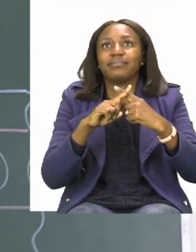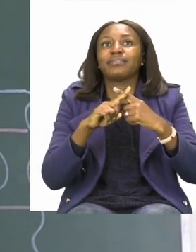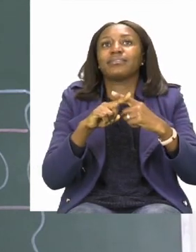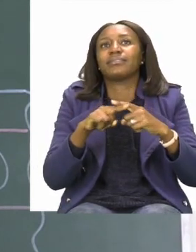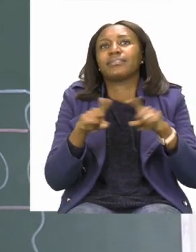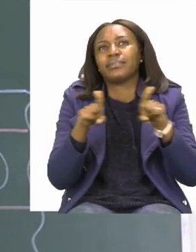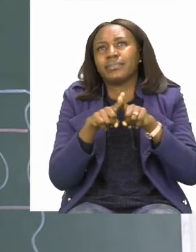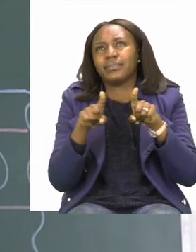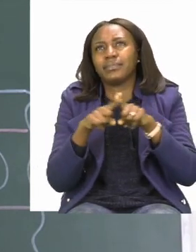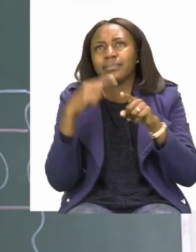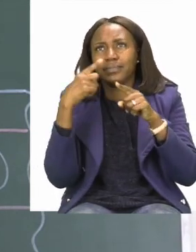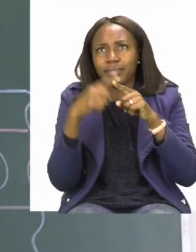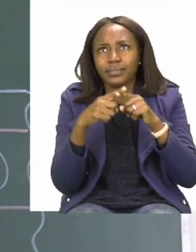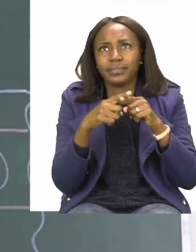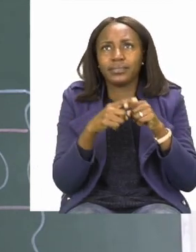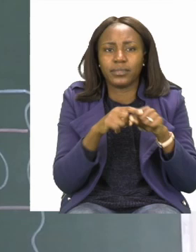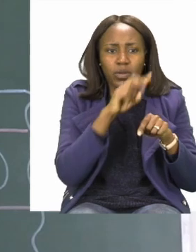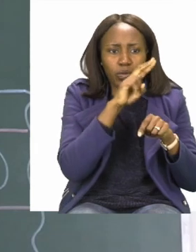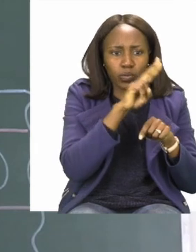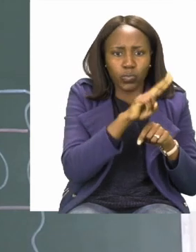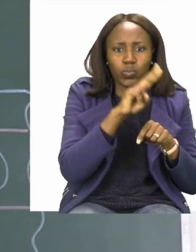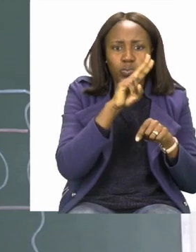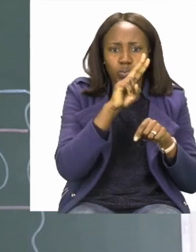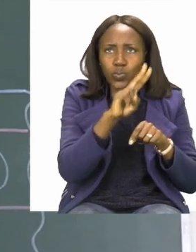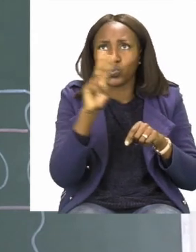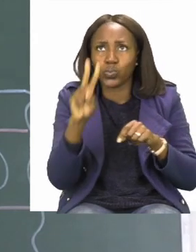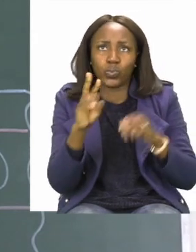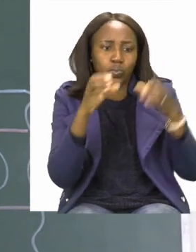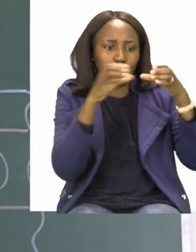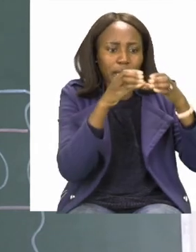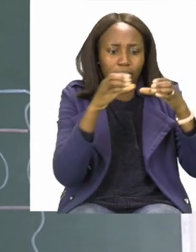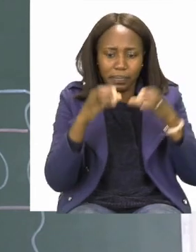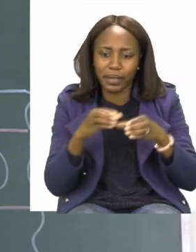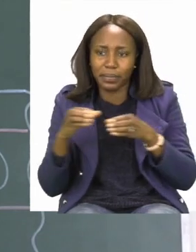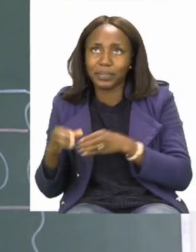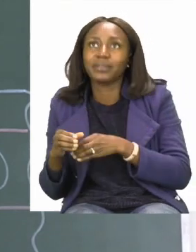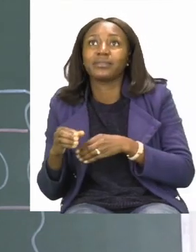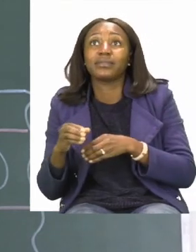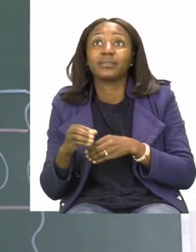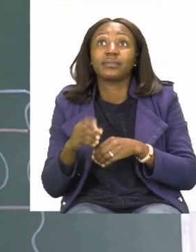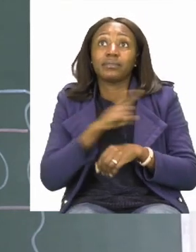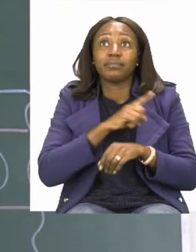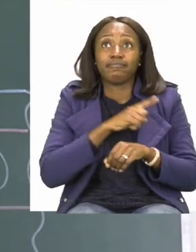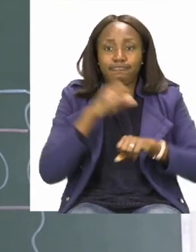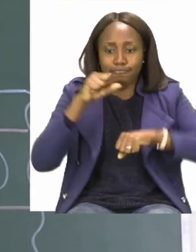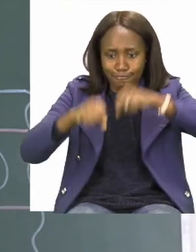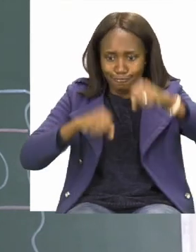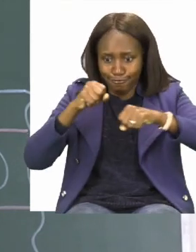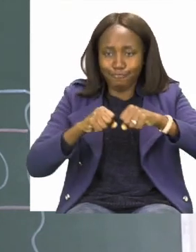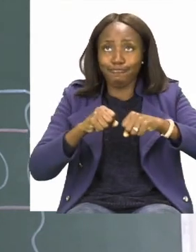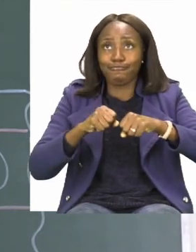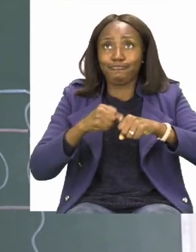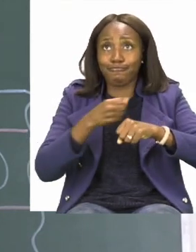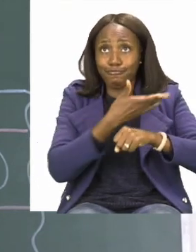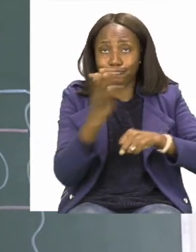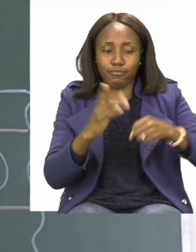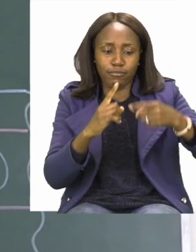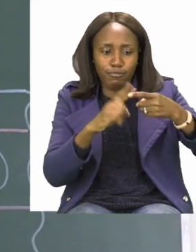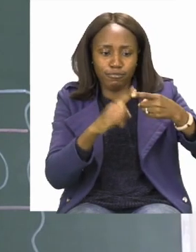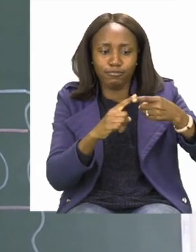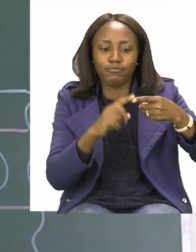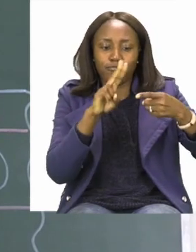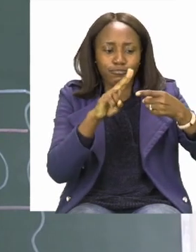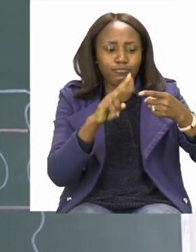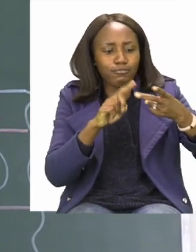2 sets of 6. Remember, each bicycle has 2 wheels. This is why we have come up with